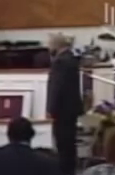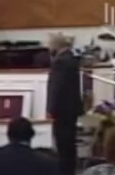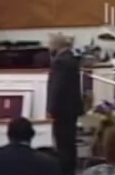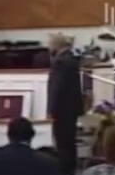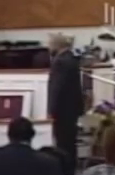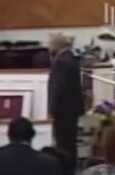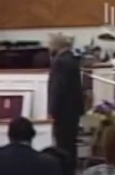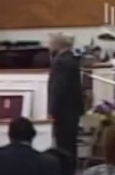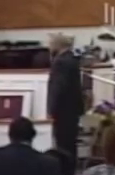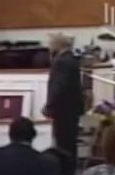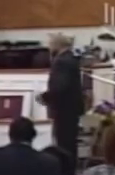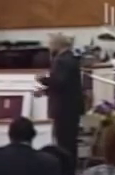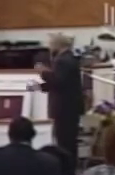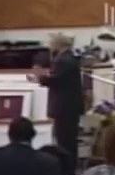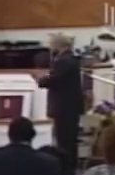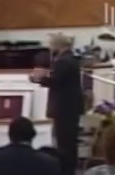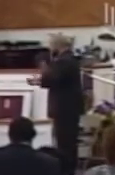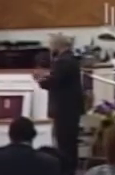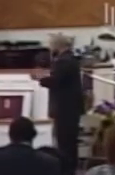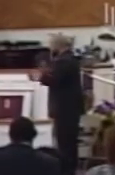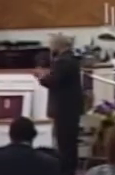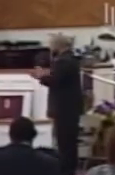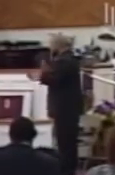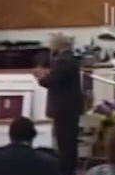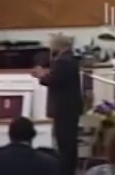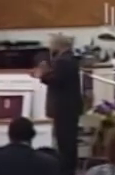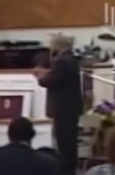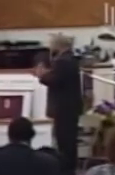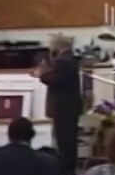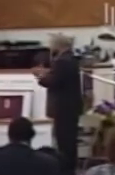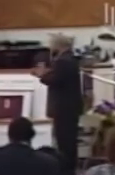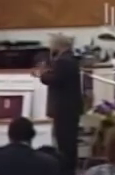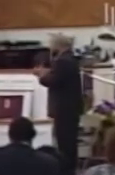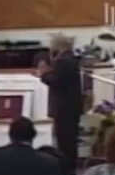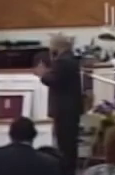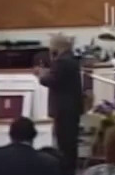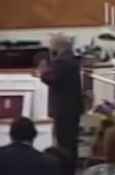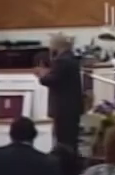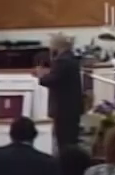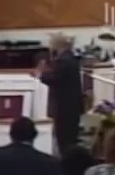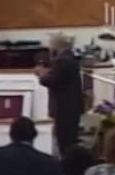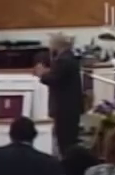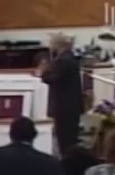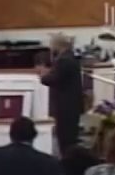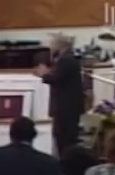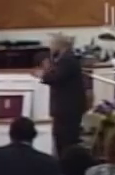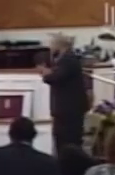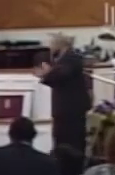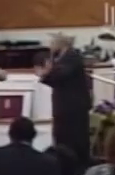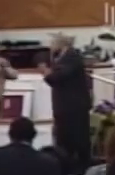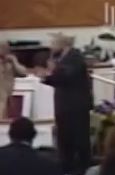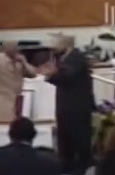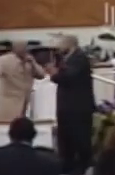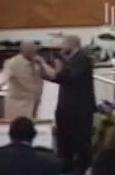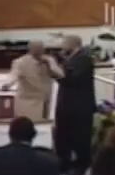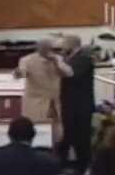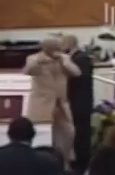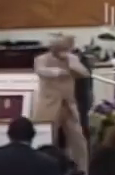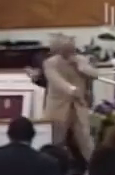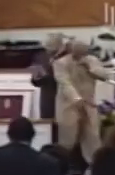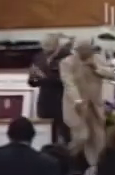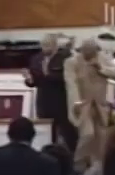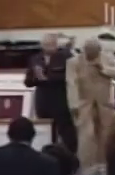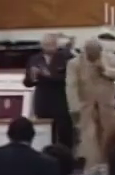hit that giant between his eyes, killed him. David took the